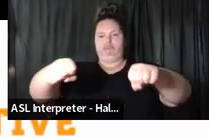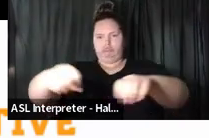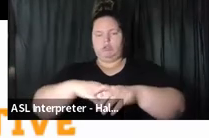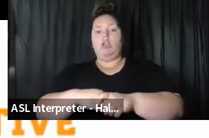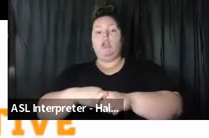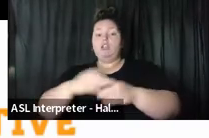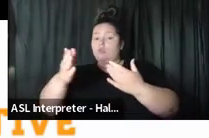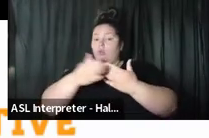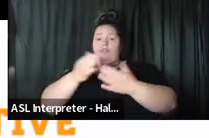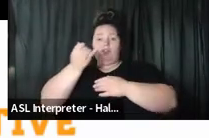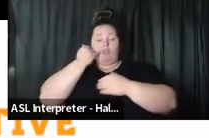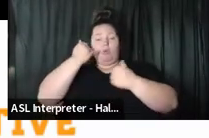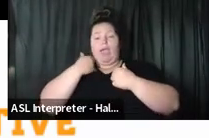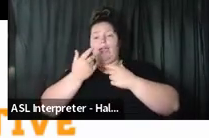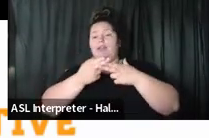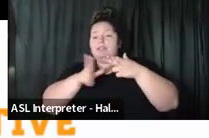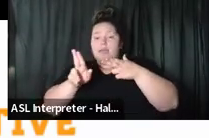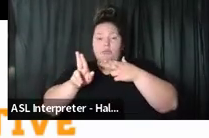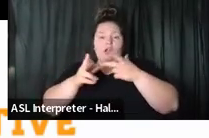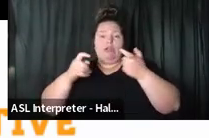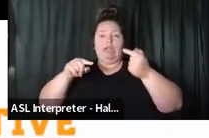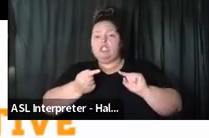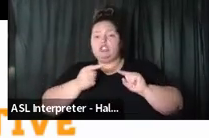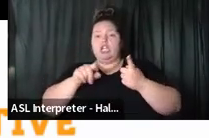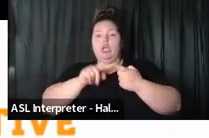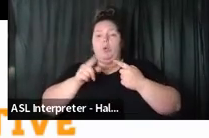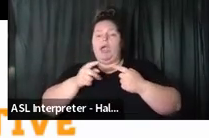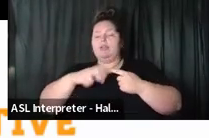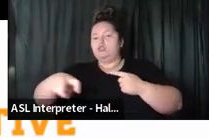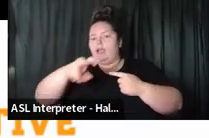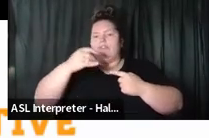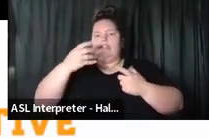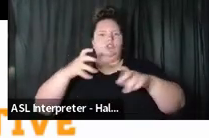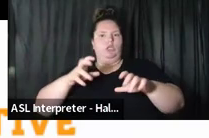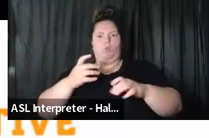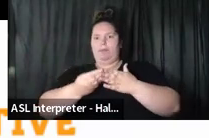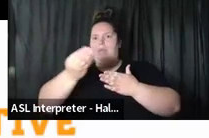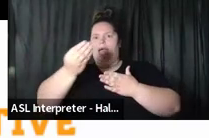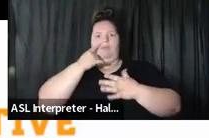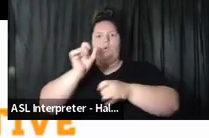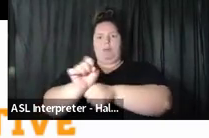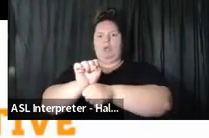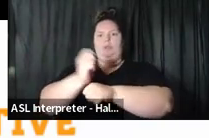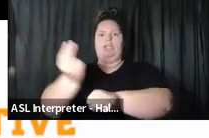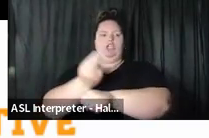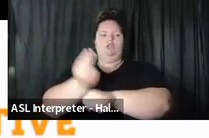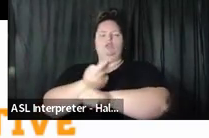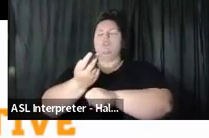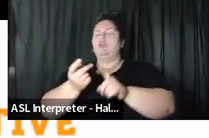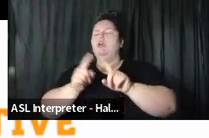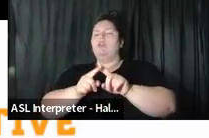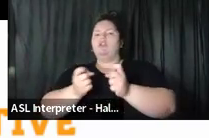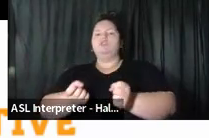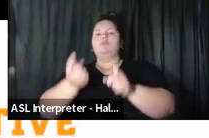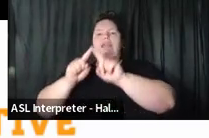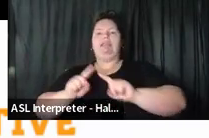temporary injury and you when you're traveling and so you didn't want to buy one for a permanent use, there's a lot of different